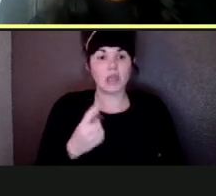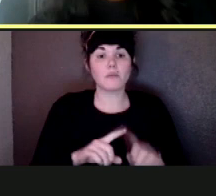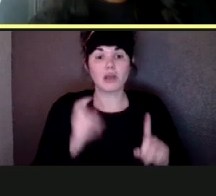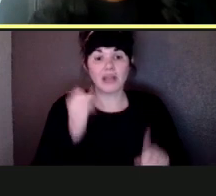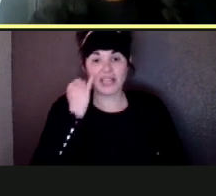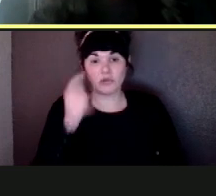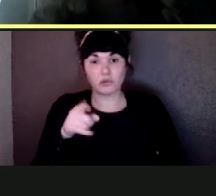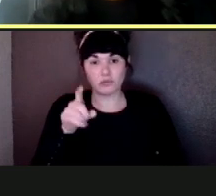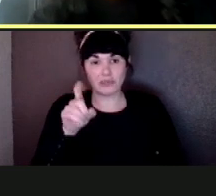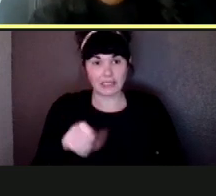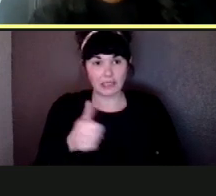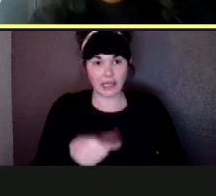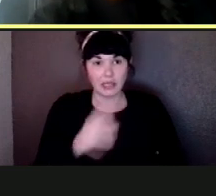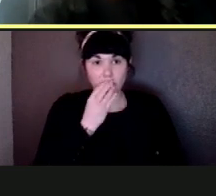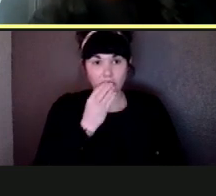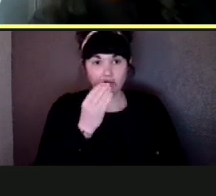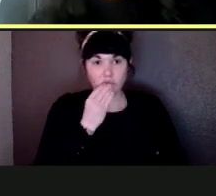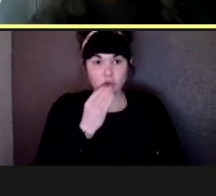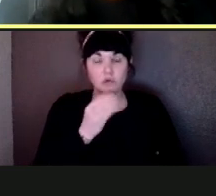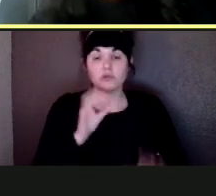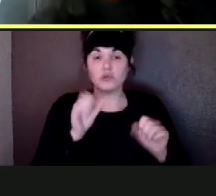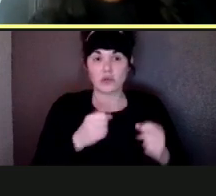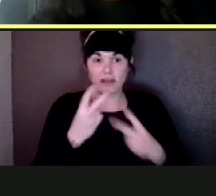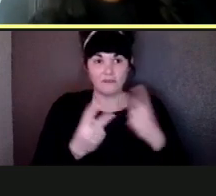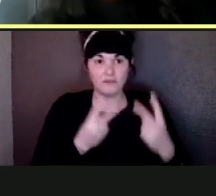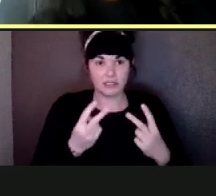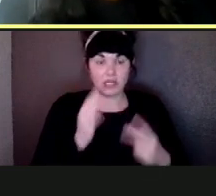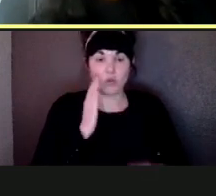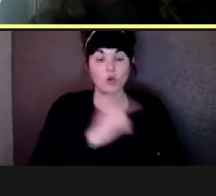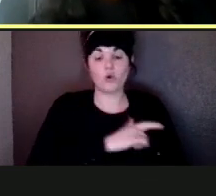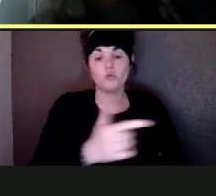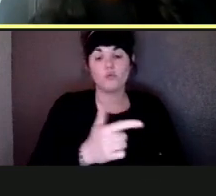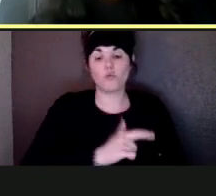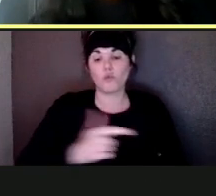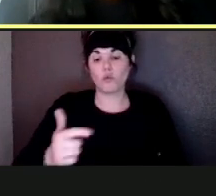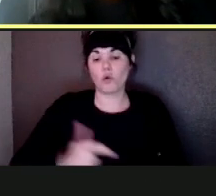rotation, um, every Friday. Next slide, please.